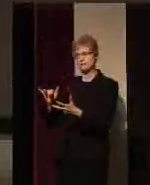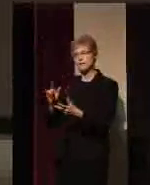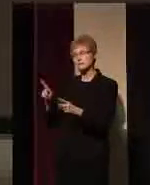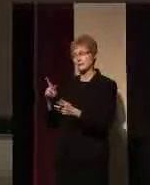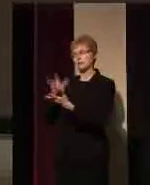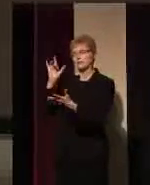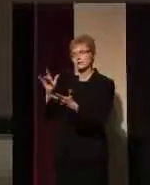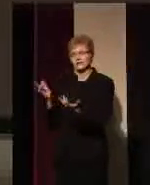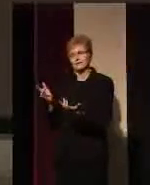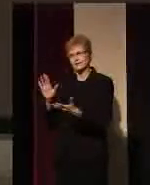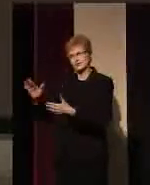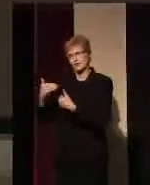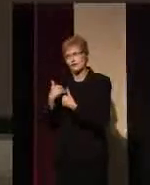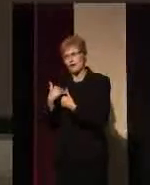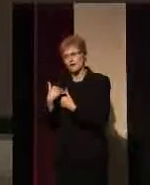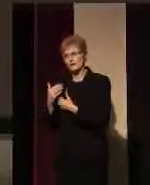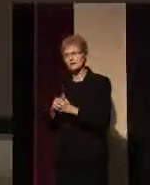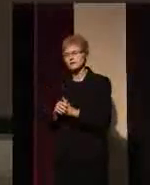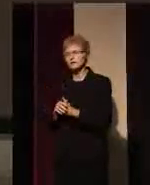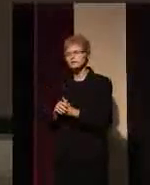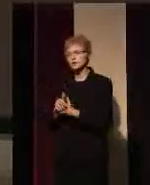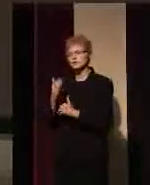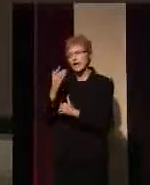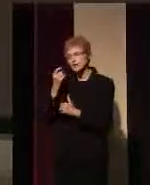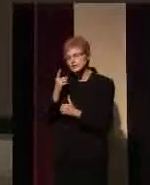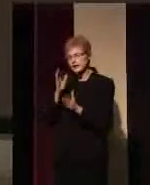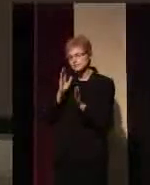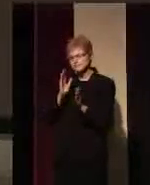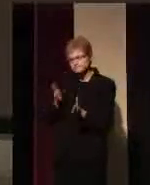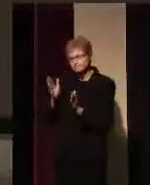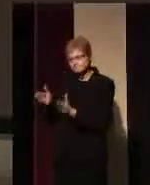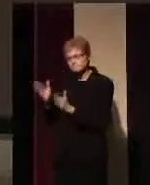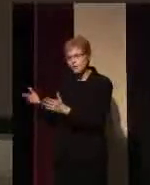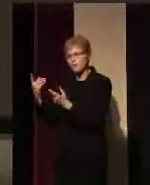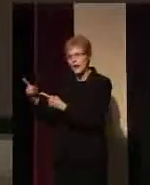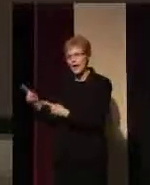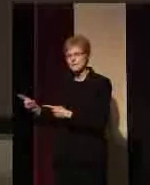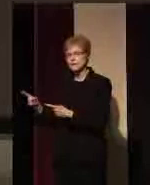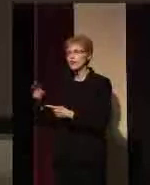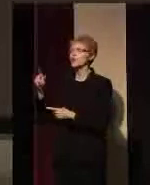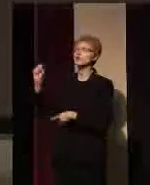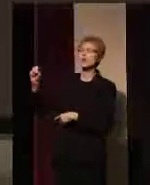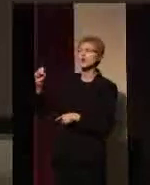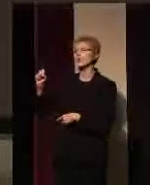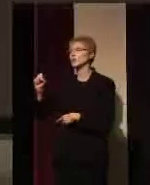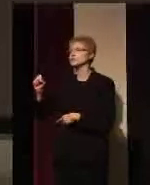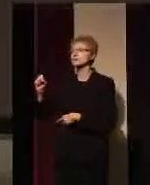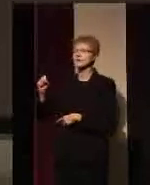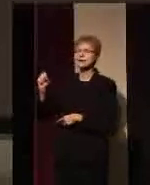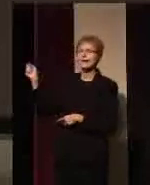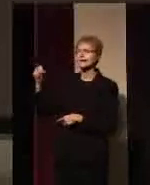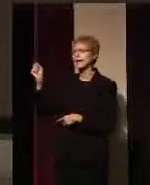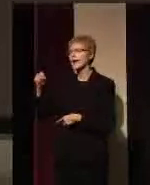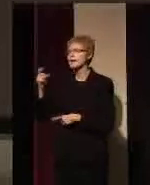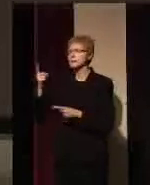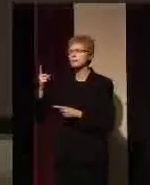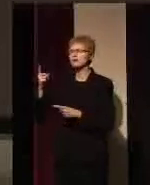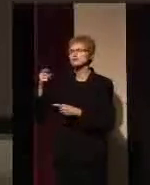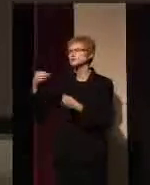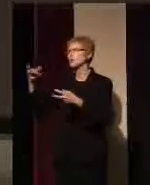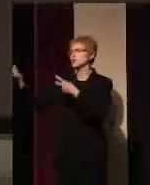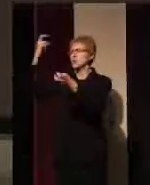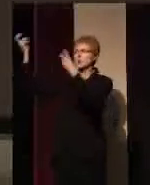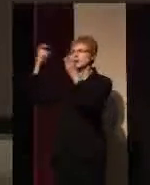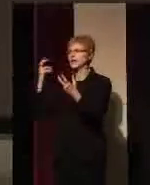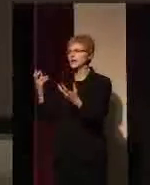think sequence is so important, because every time I would see it on the news, yeah, rooting took place, it was gunfire and shooting. I was like, yeah, but that's